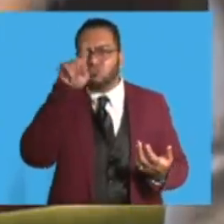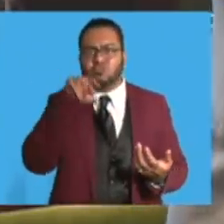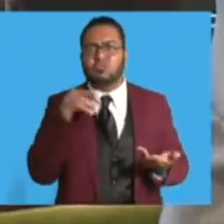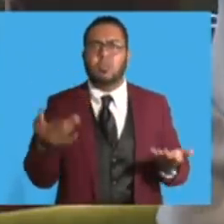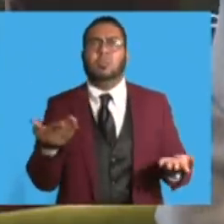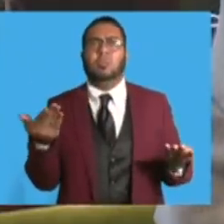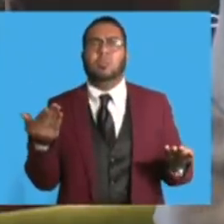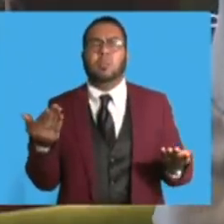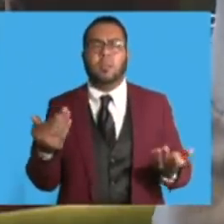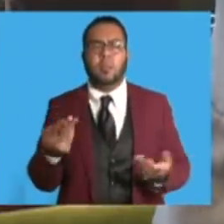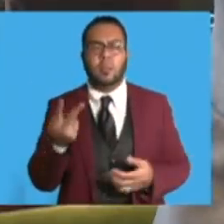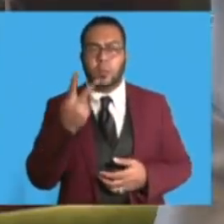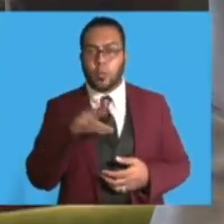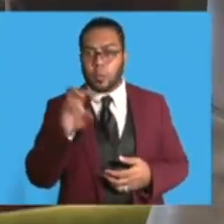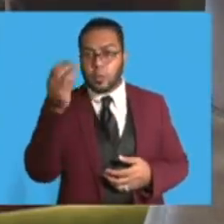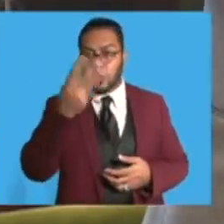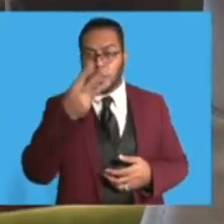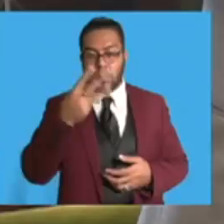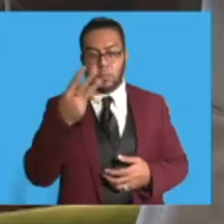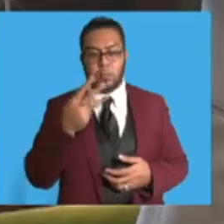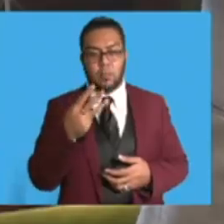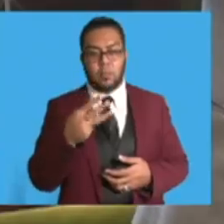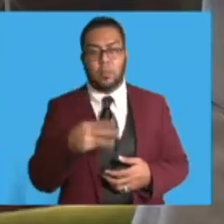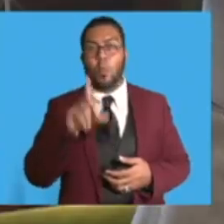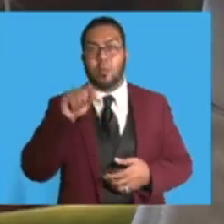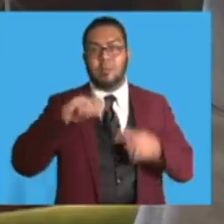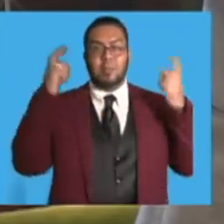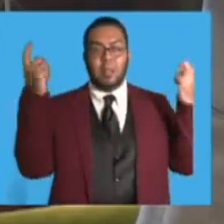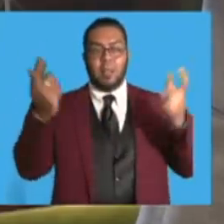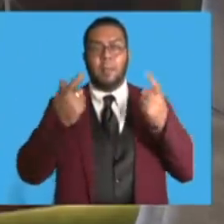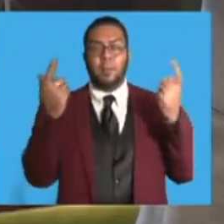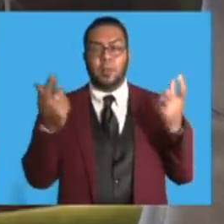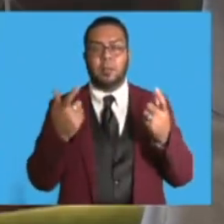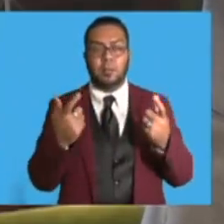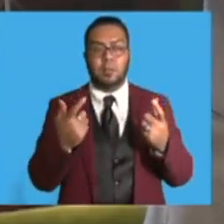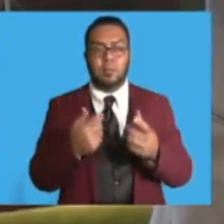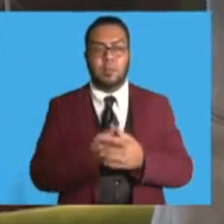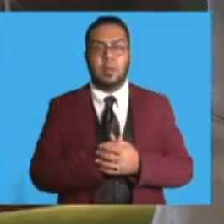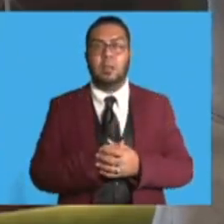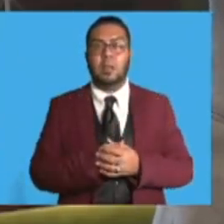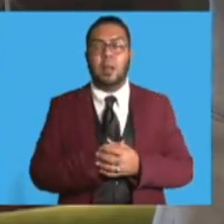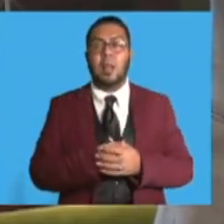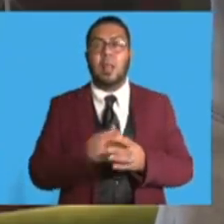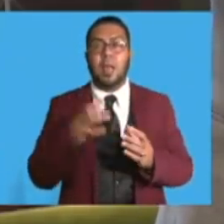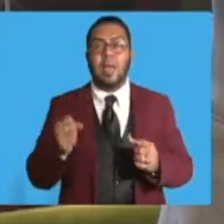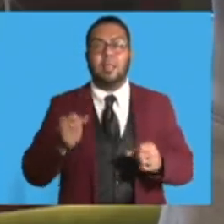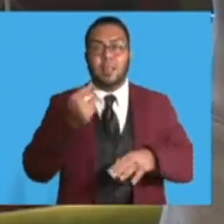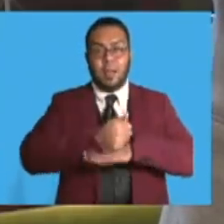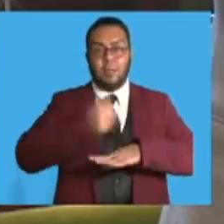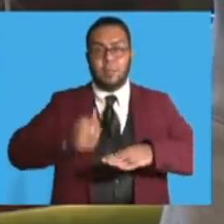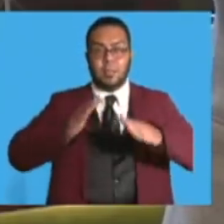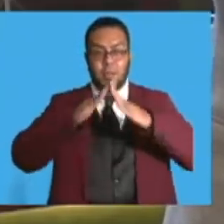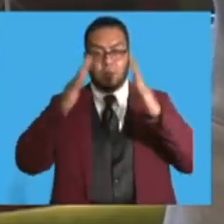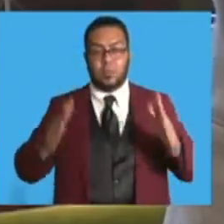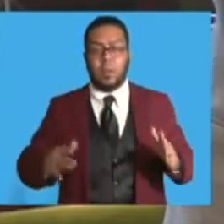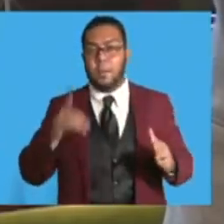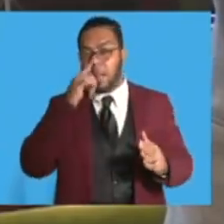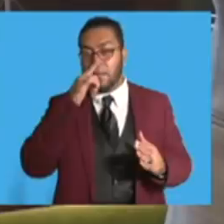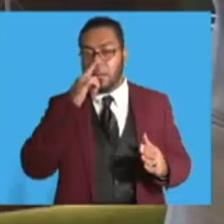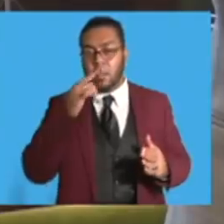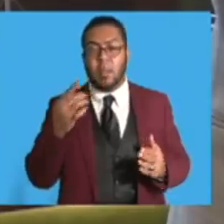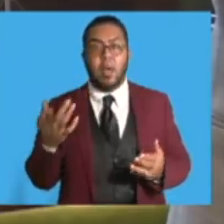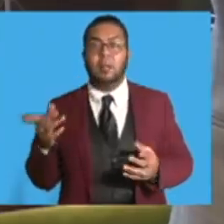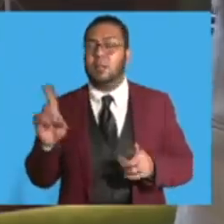Madam Speaker, the 2013 Constitution was celebrated at His Excellency's at the State House, with people, diplomats,